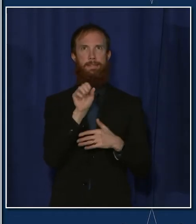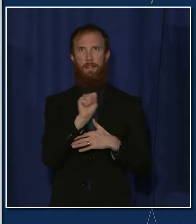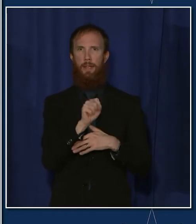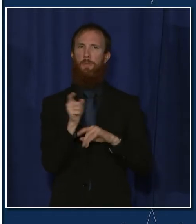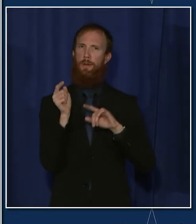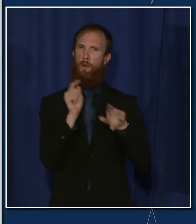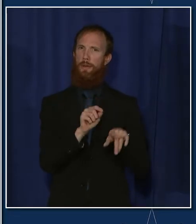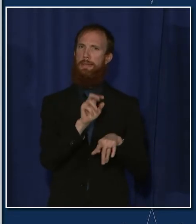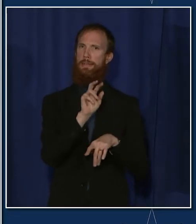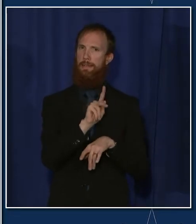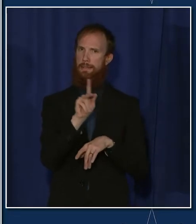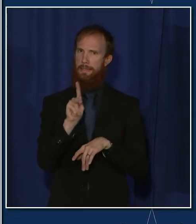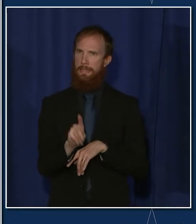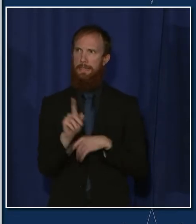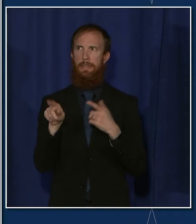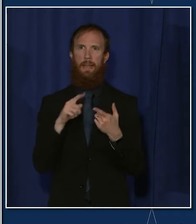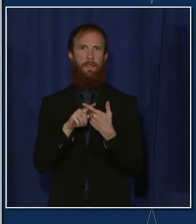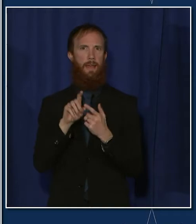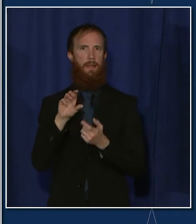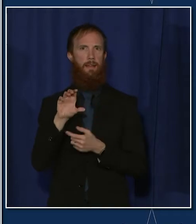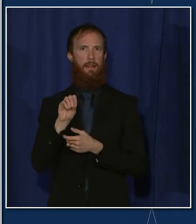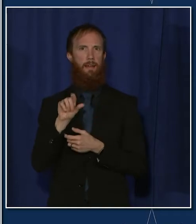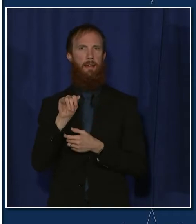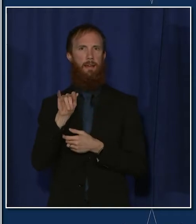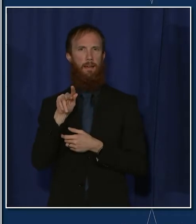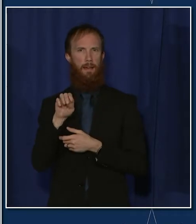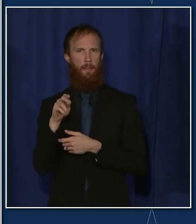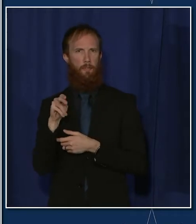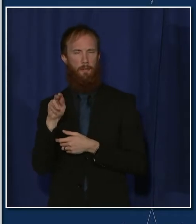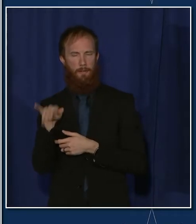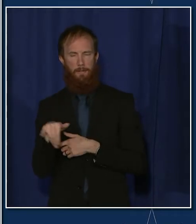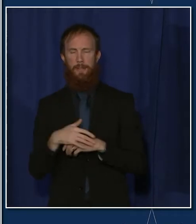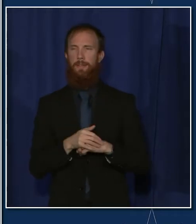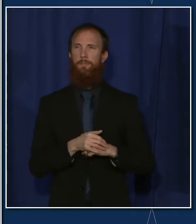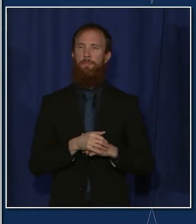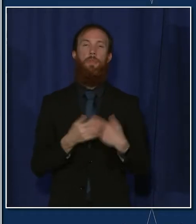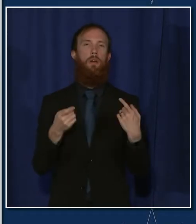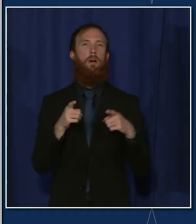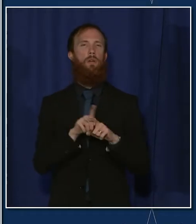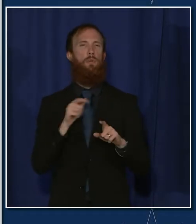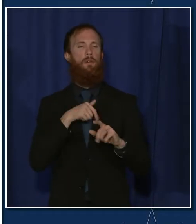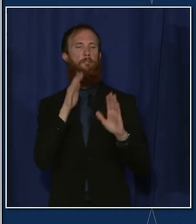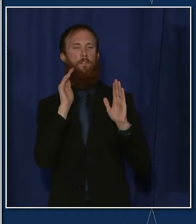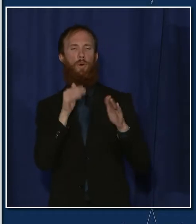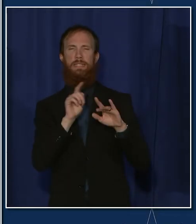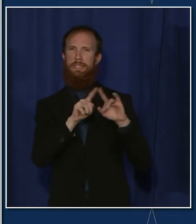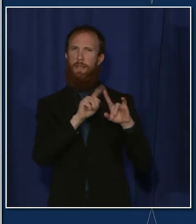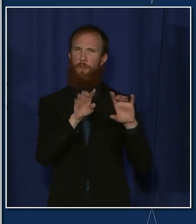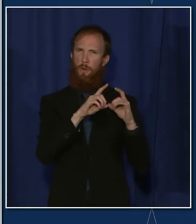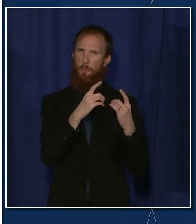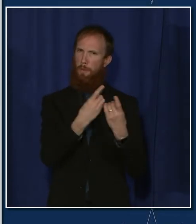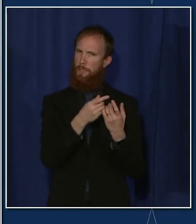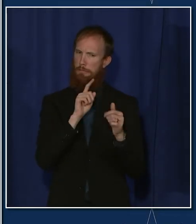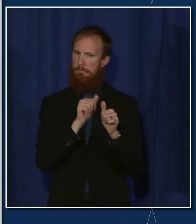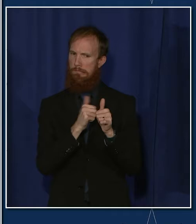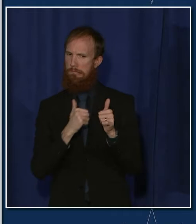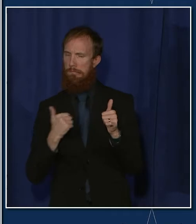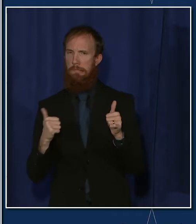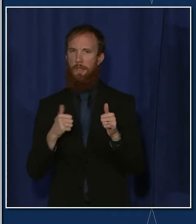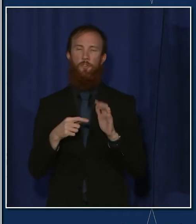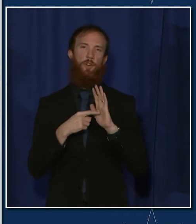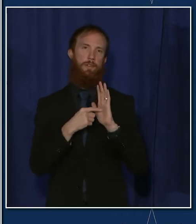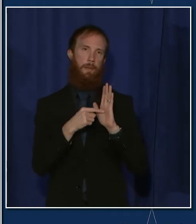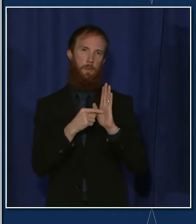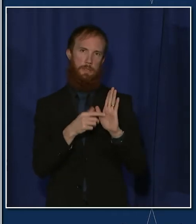is vaccine availability. We also are putting some extra focus on some of the departments that are lagging a little bit in vaccination rates. So, for